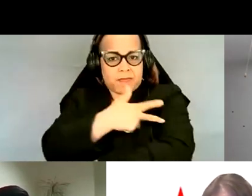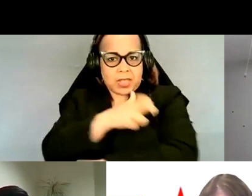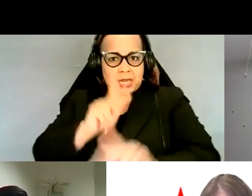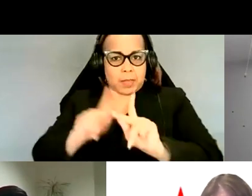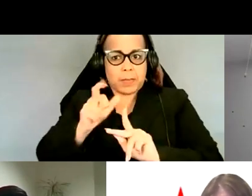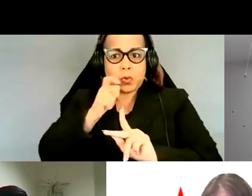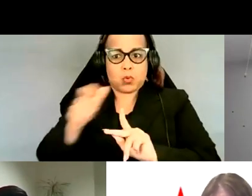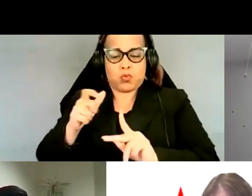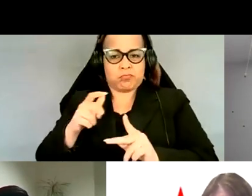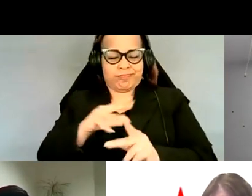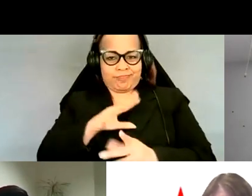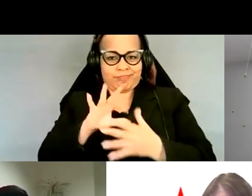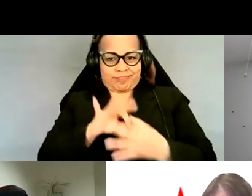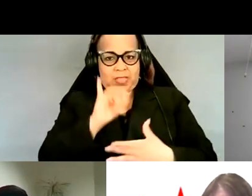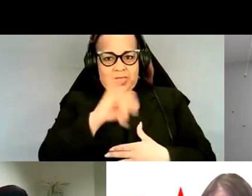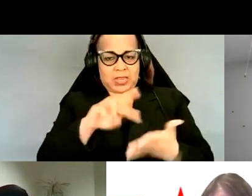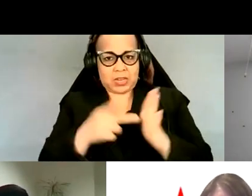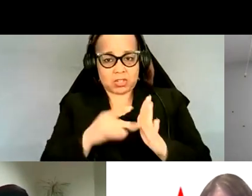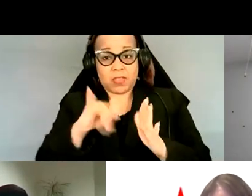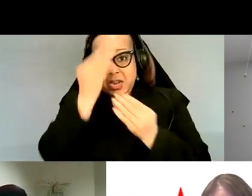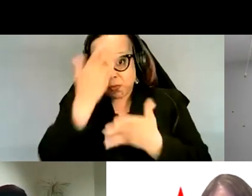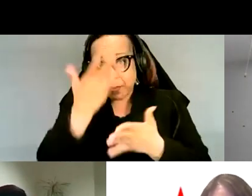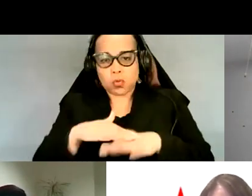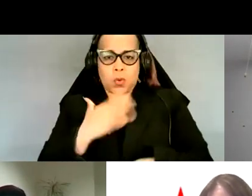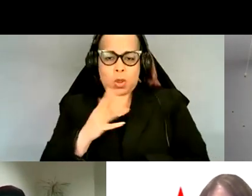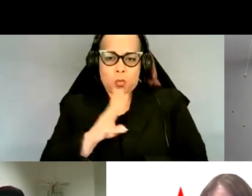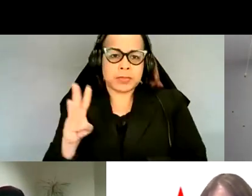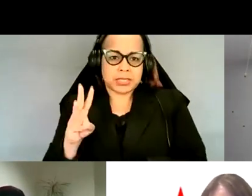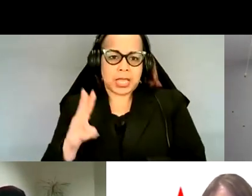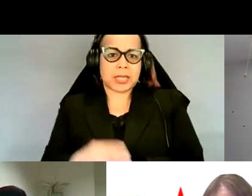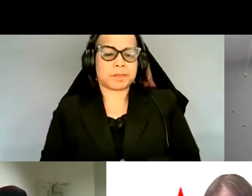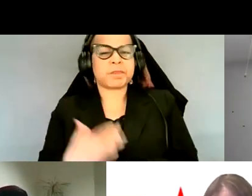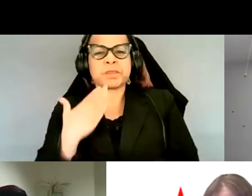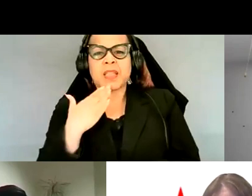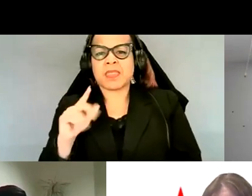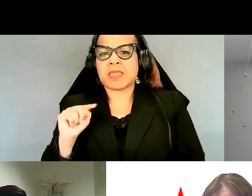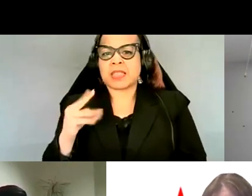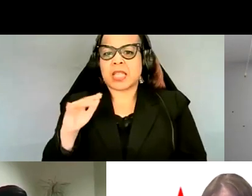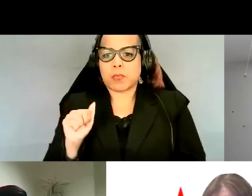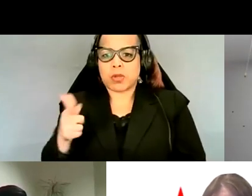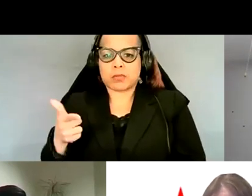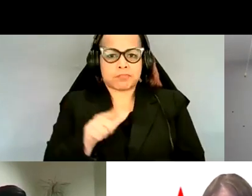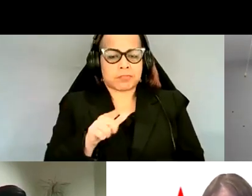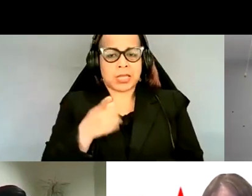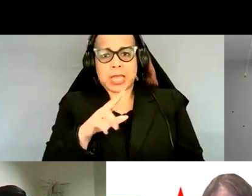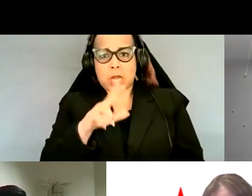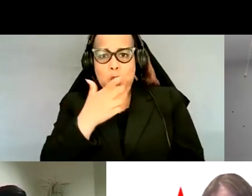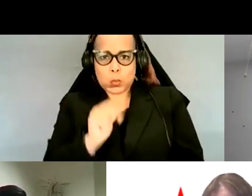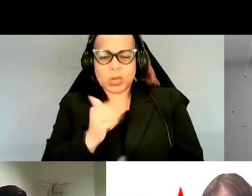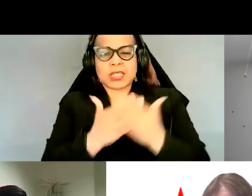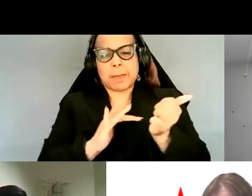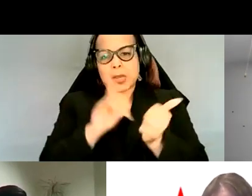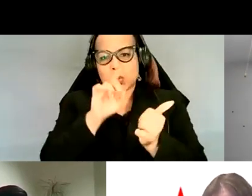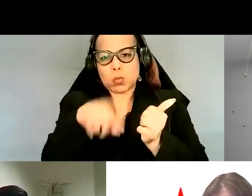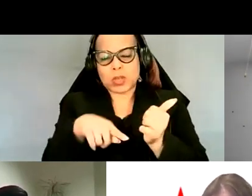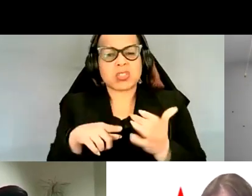that definition, and that information can also be found on our website. Thanks, Tamara. Now back to you, Dr. Luna, a couple of medical questions here.